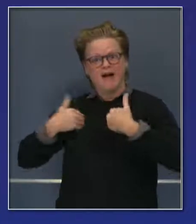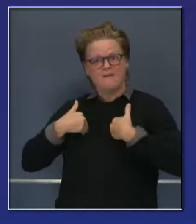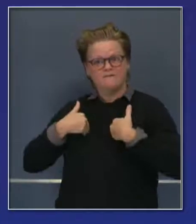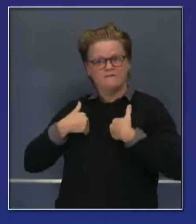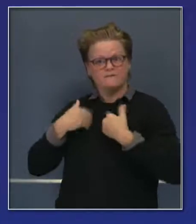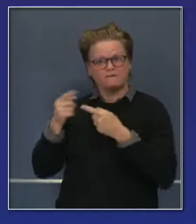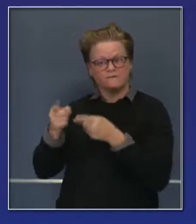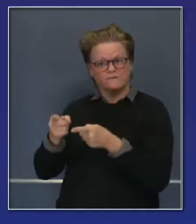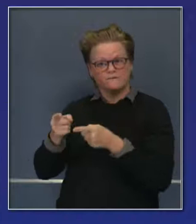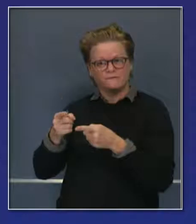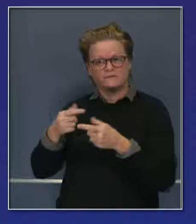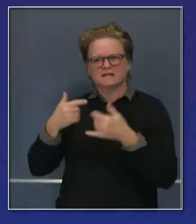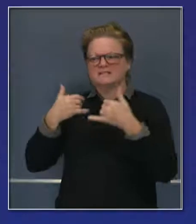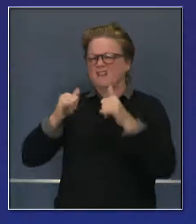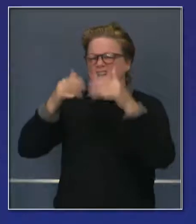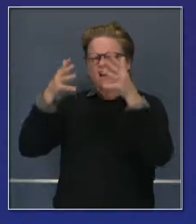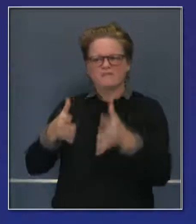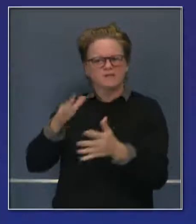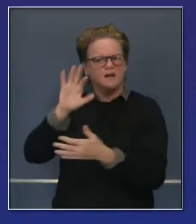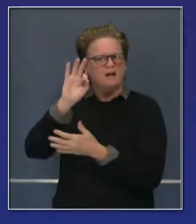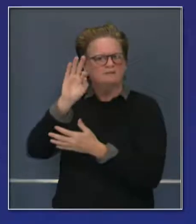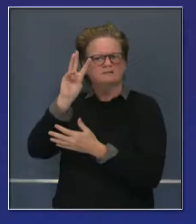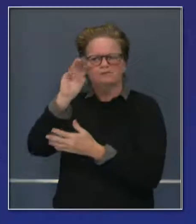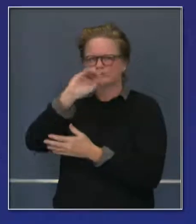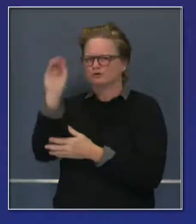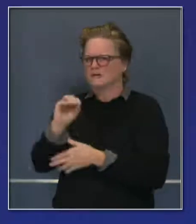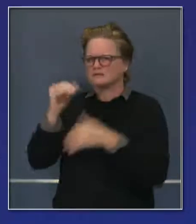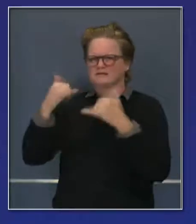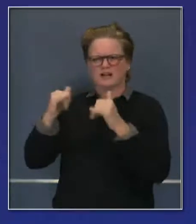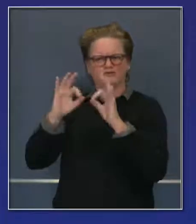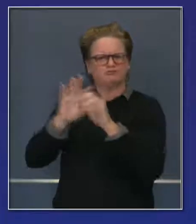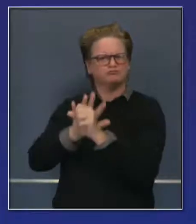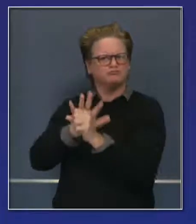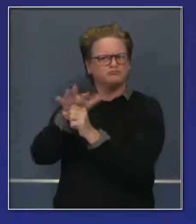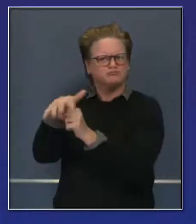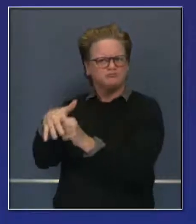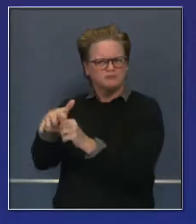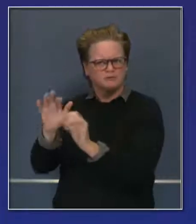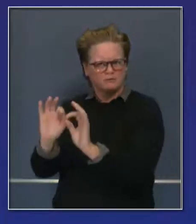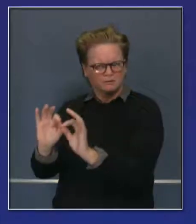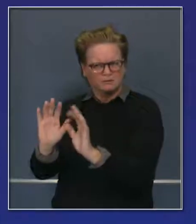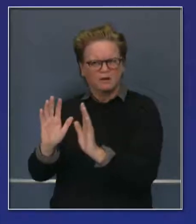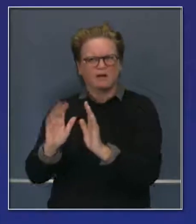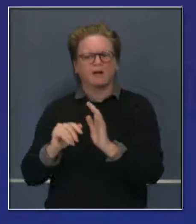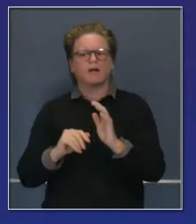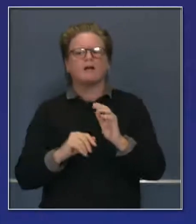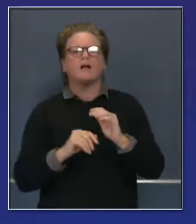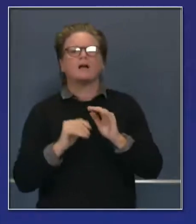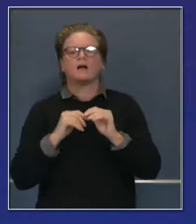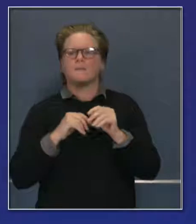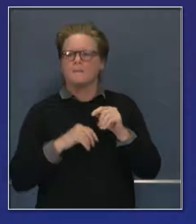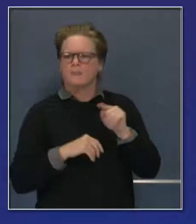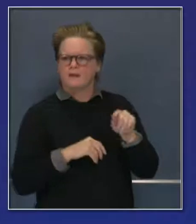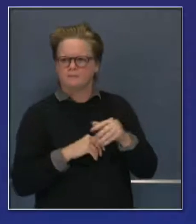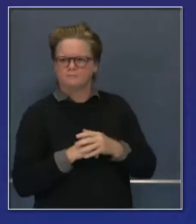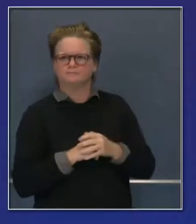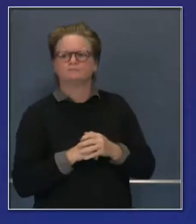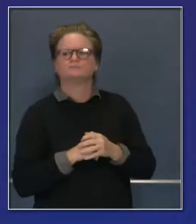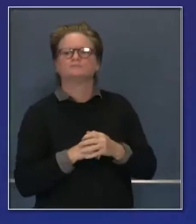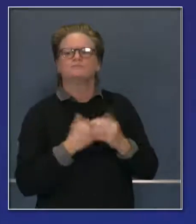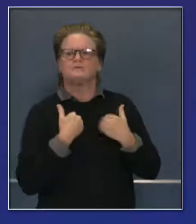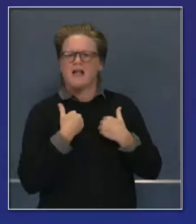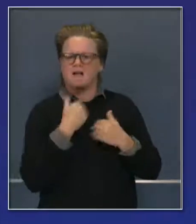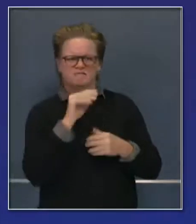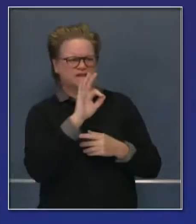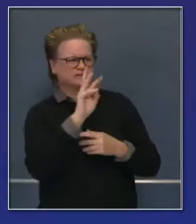total healthcare system capacity. So I want to put that number in perspective. We can run with headlines on case rates, but I